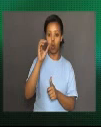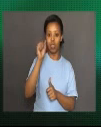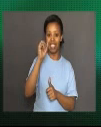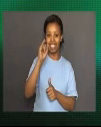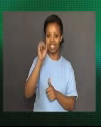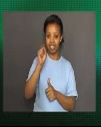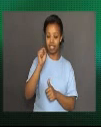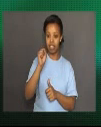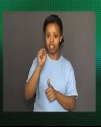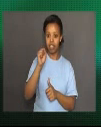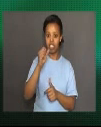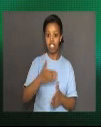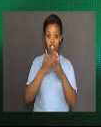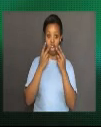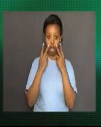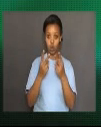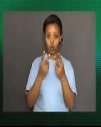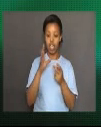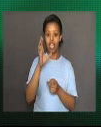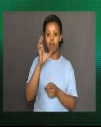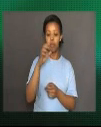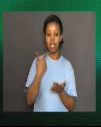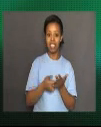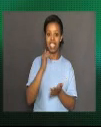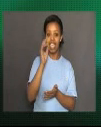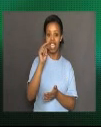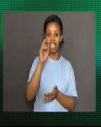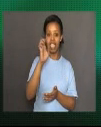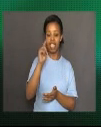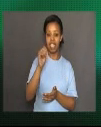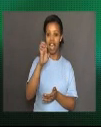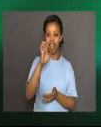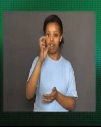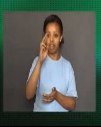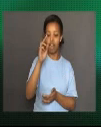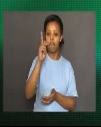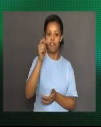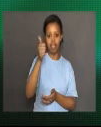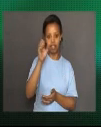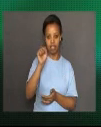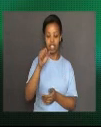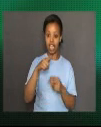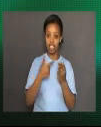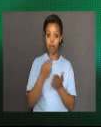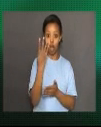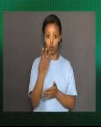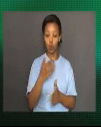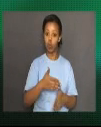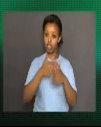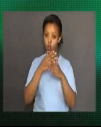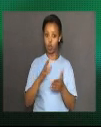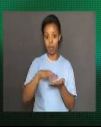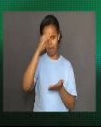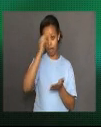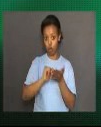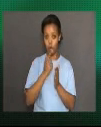called interphase, along with the 4 stages that we have learned about. The